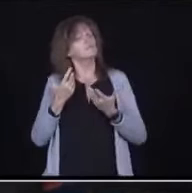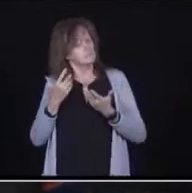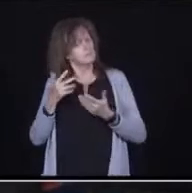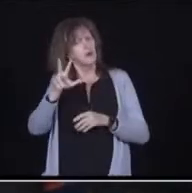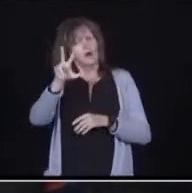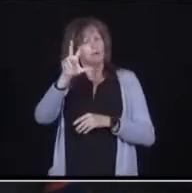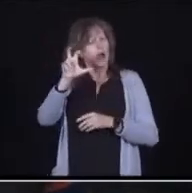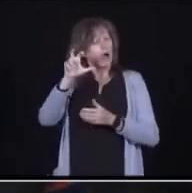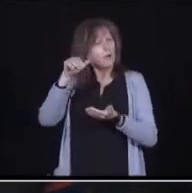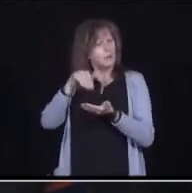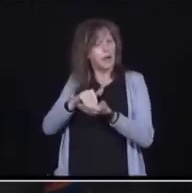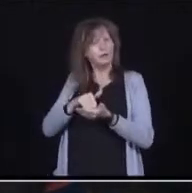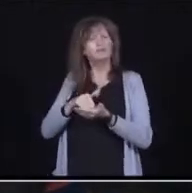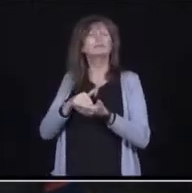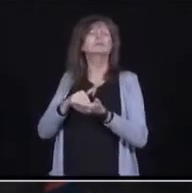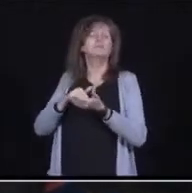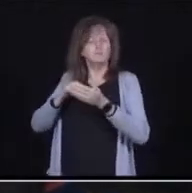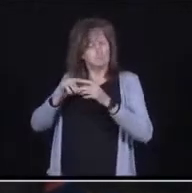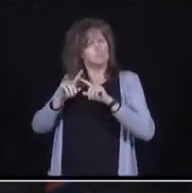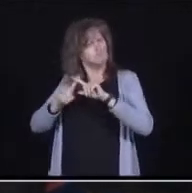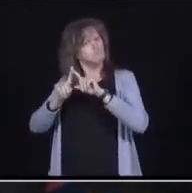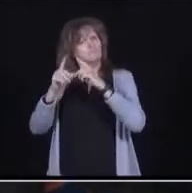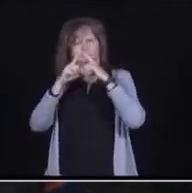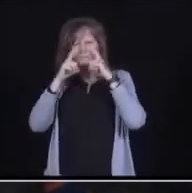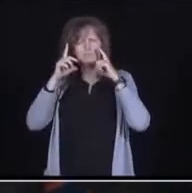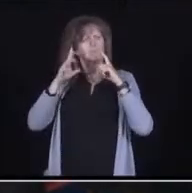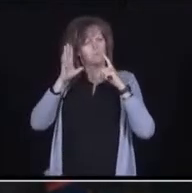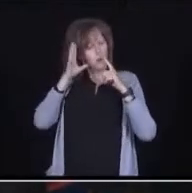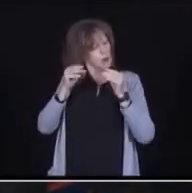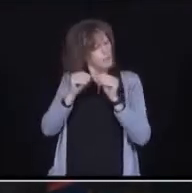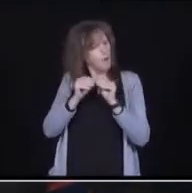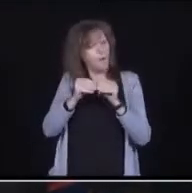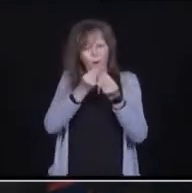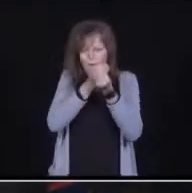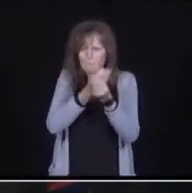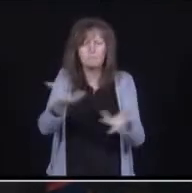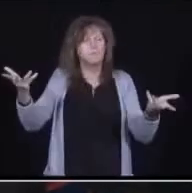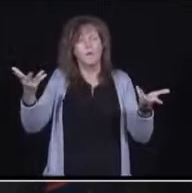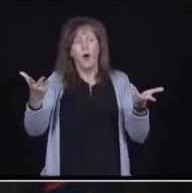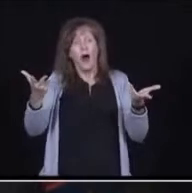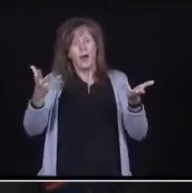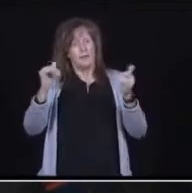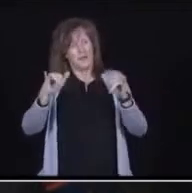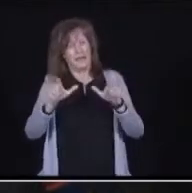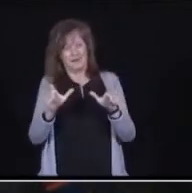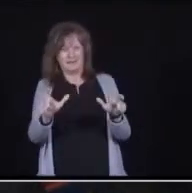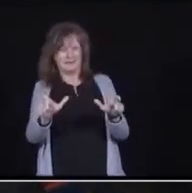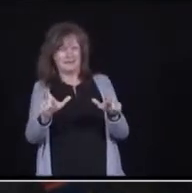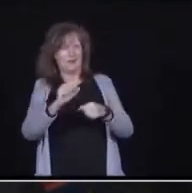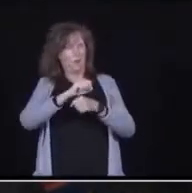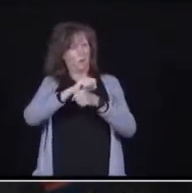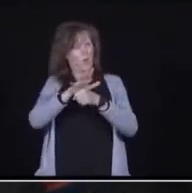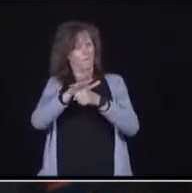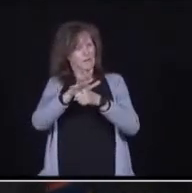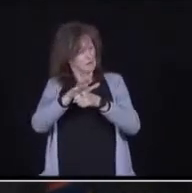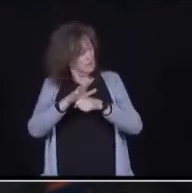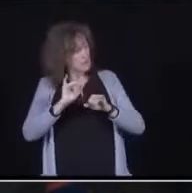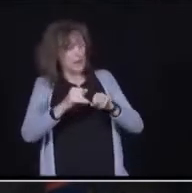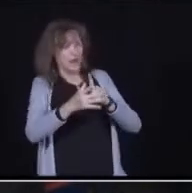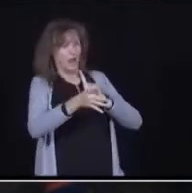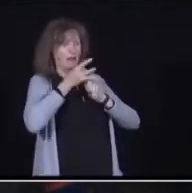are the tools that will help stop COVID 19 in its tracks and contain the spread. And we heard from